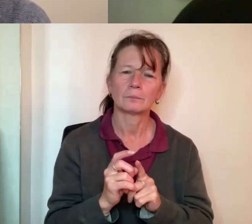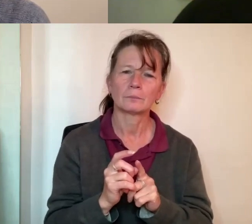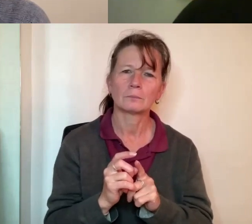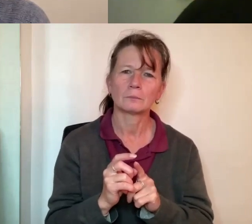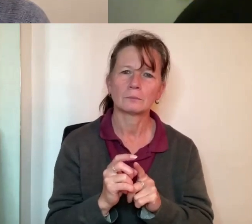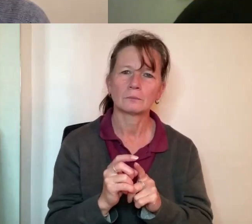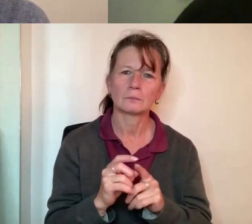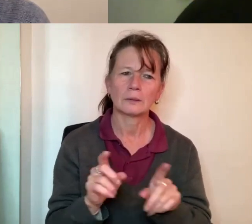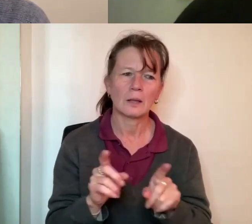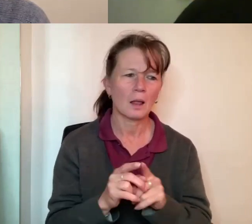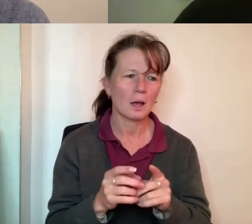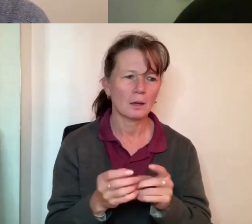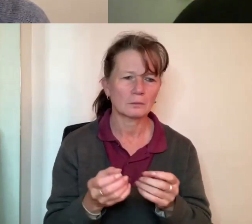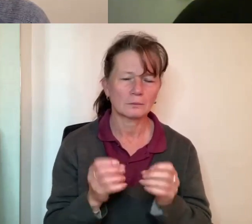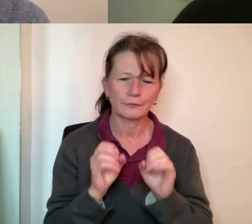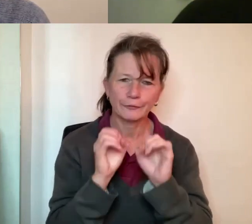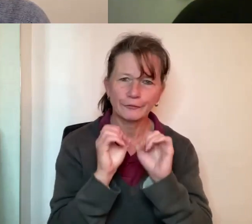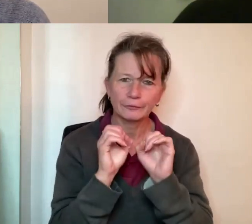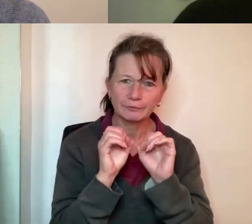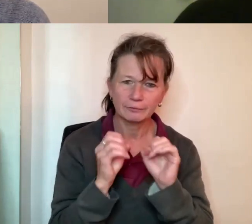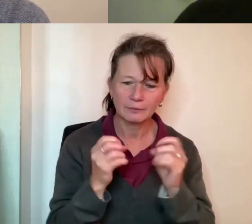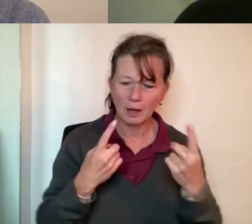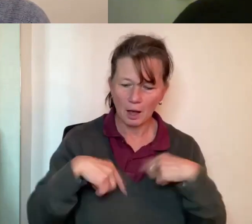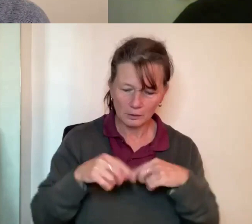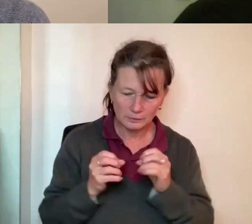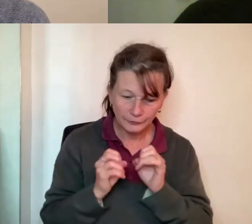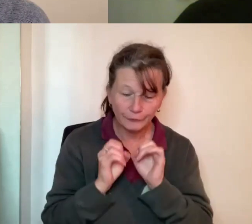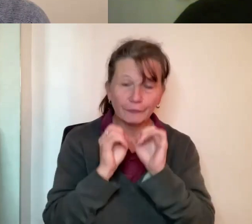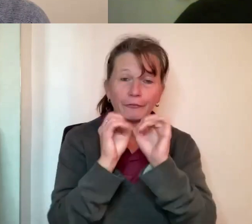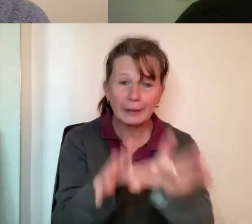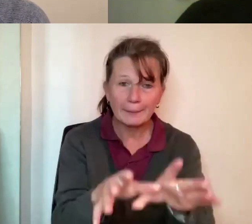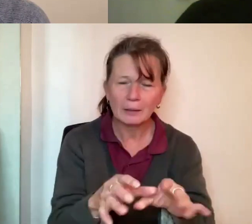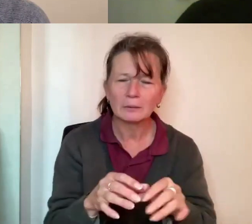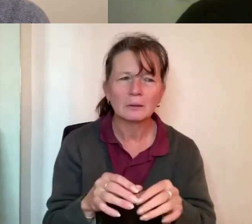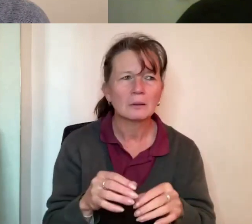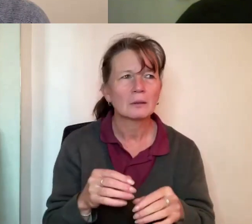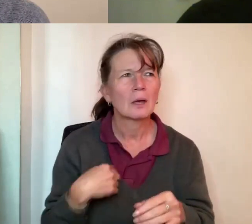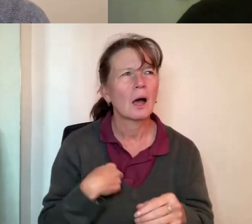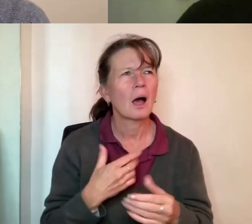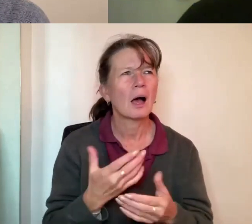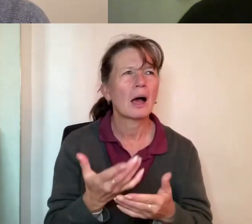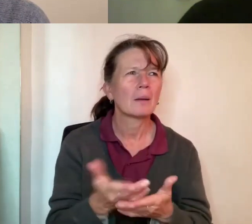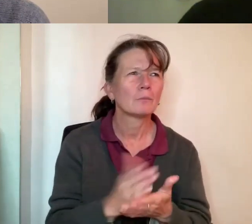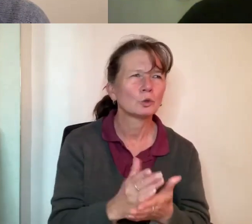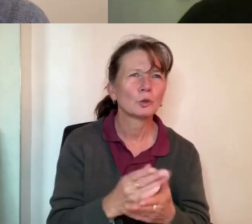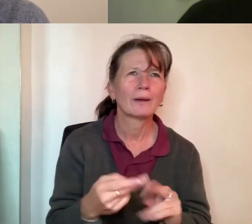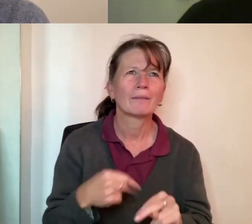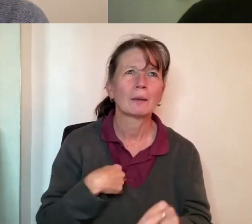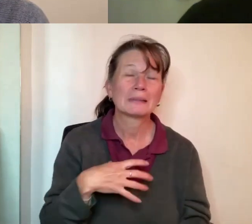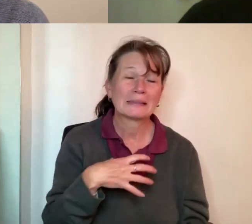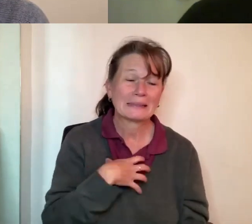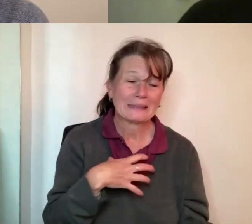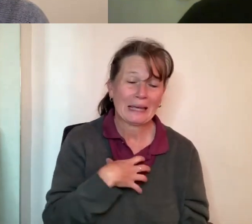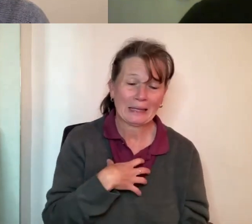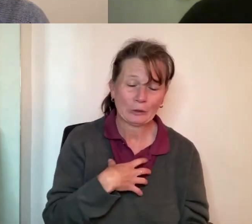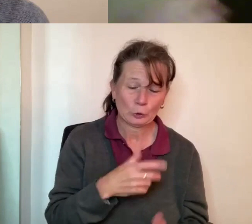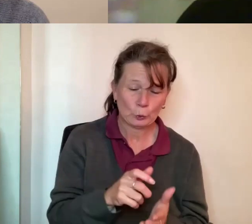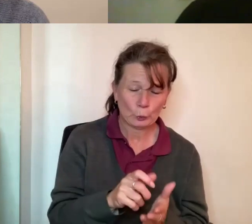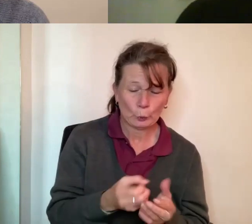terms of giving feedback. And I'm not sure, to be totally honest, I'm not sure if I'm scared to give feedback